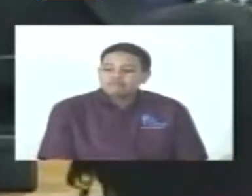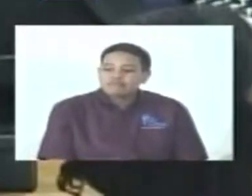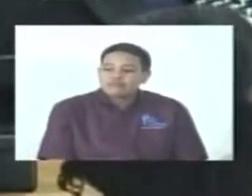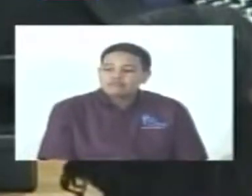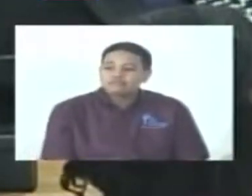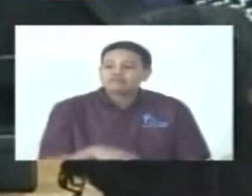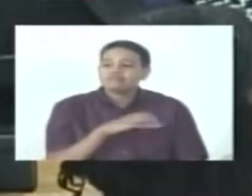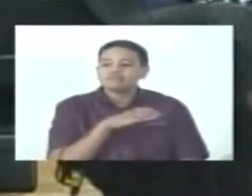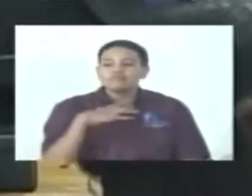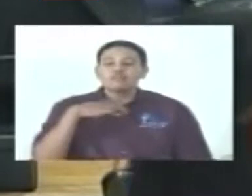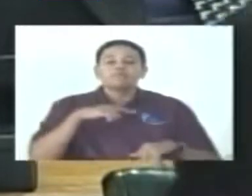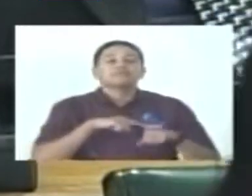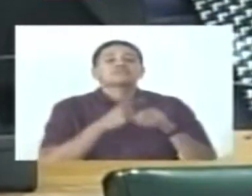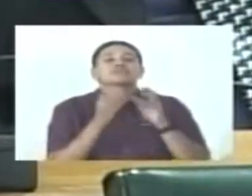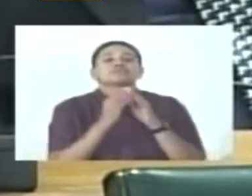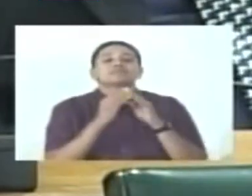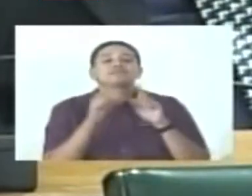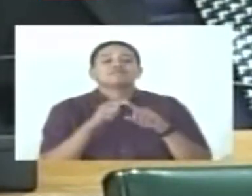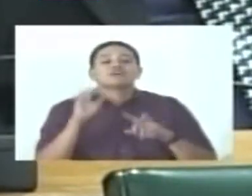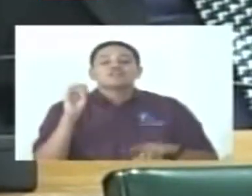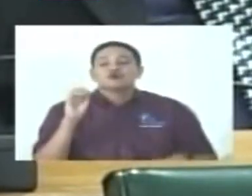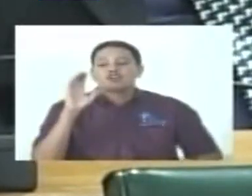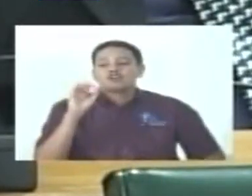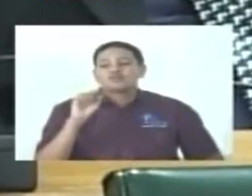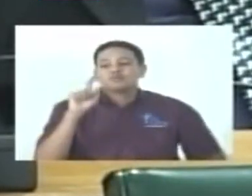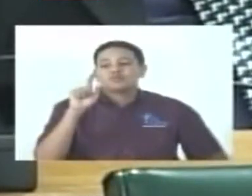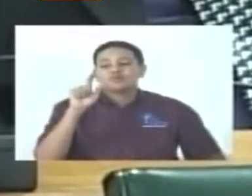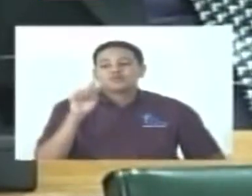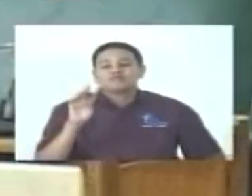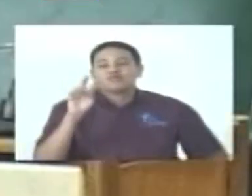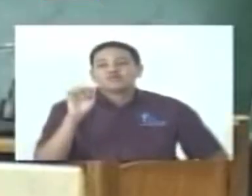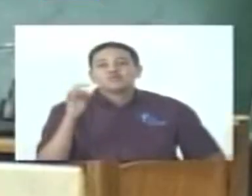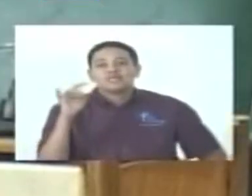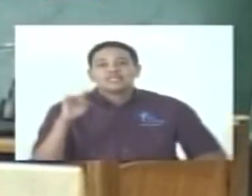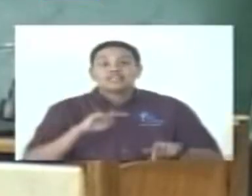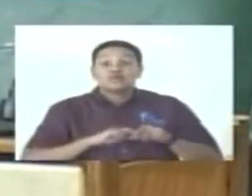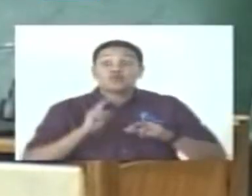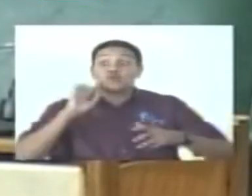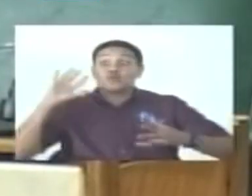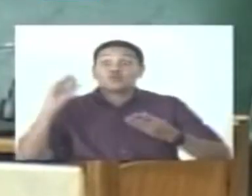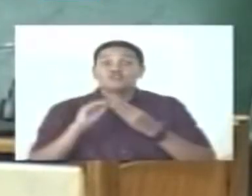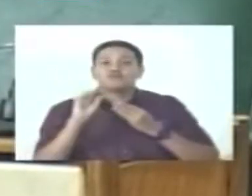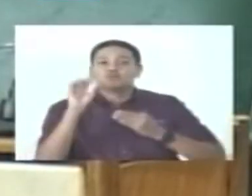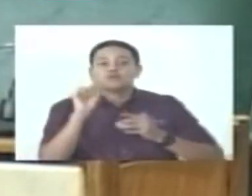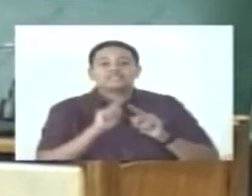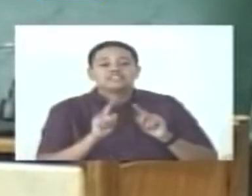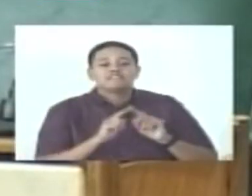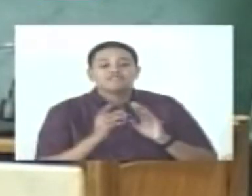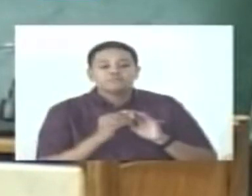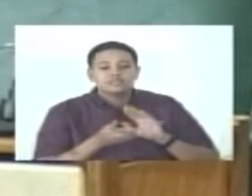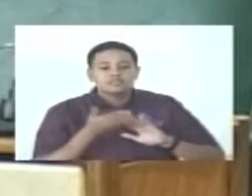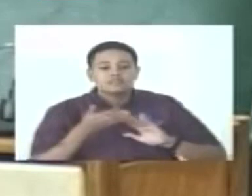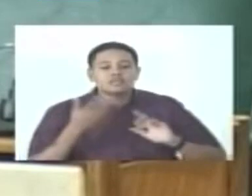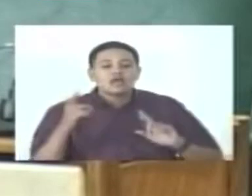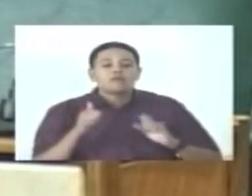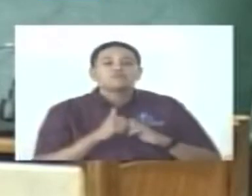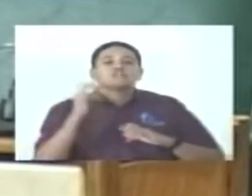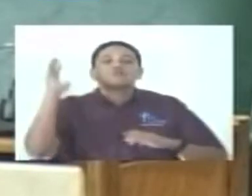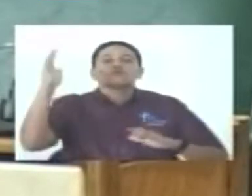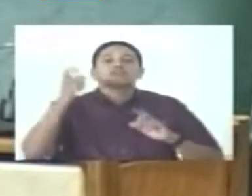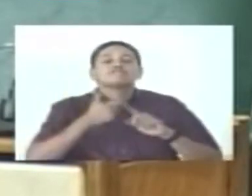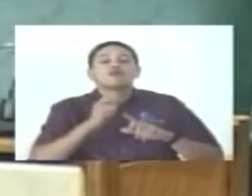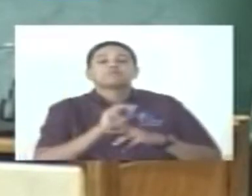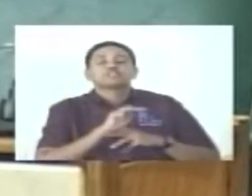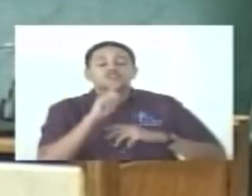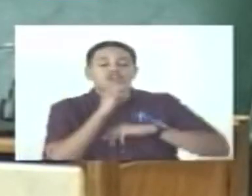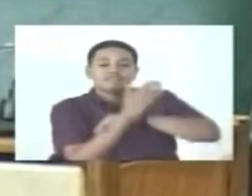The committee started meeting from as early as October 24, 2018, and convened a total of 20 meetings. Along with presentations from the Ministry of